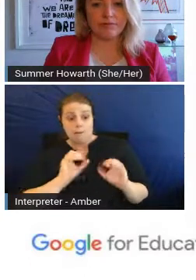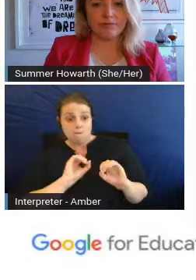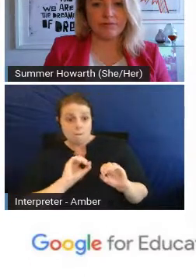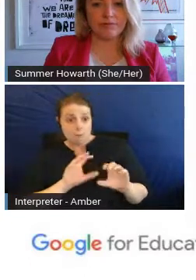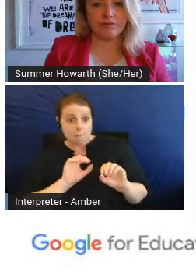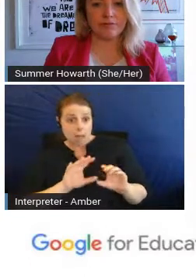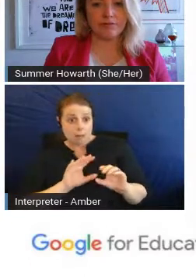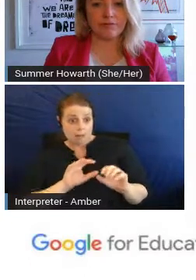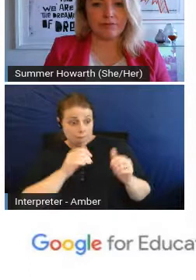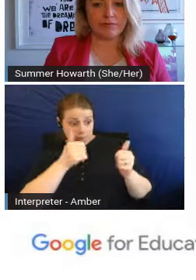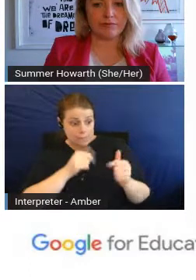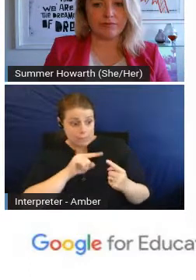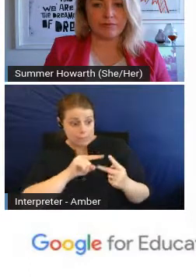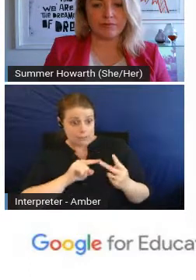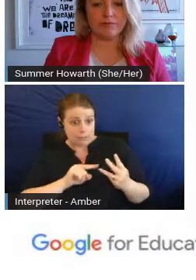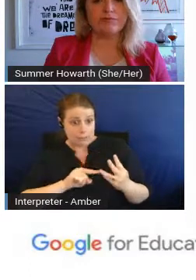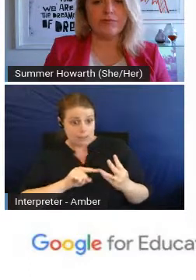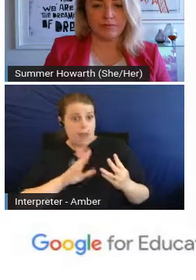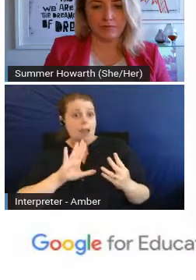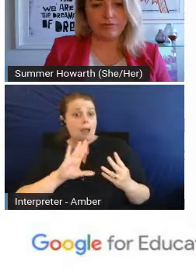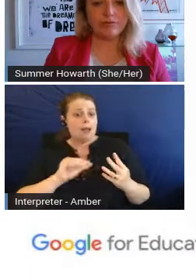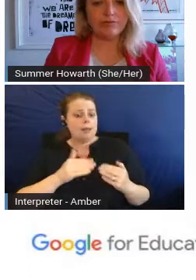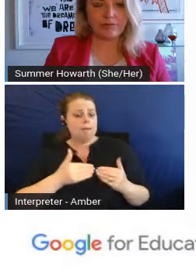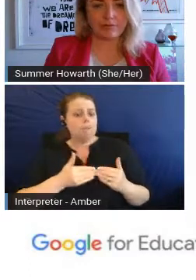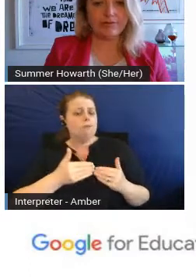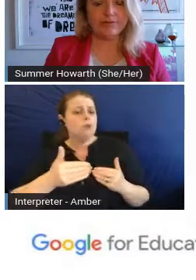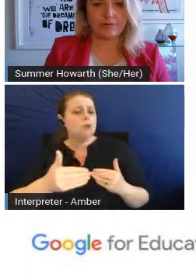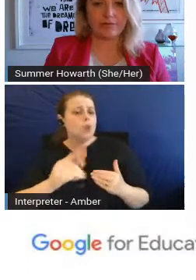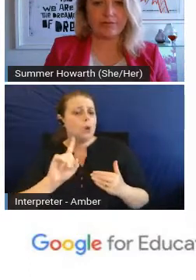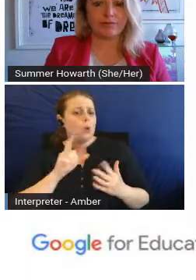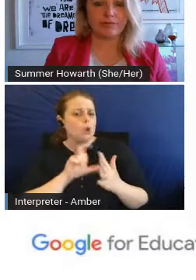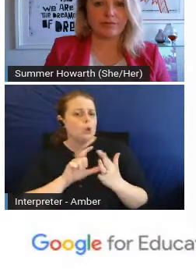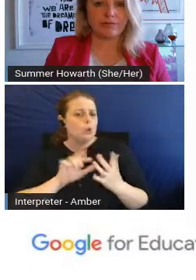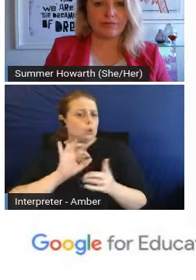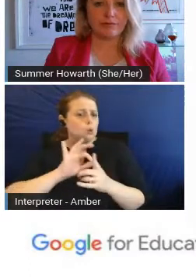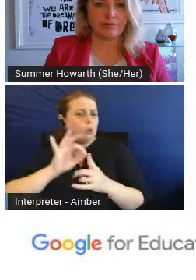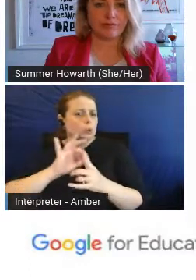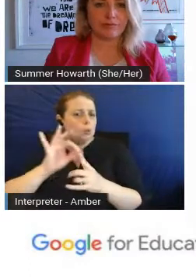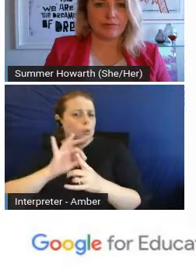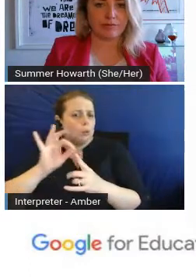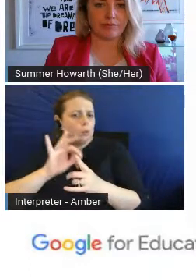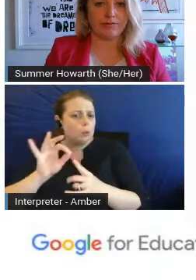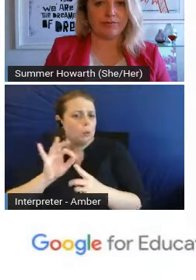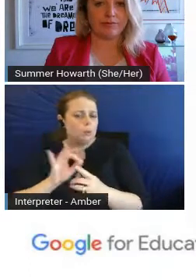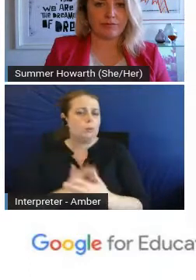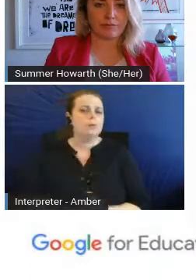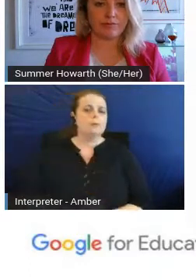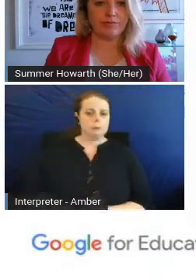gone, and then some feed forward, what they could do, target set to move forward and to improve.